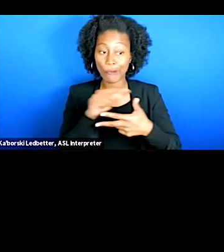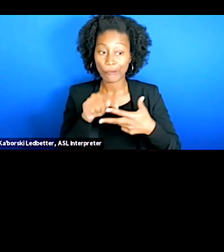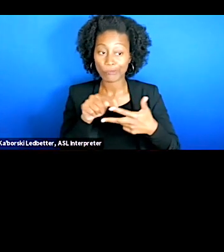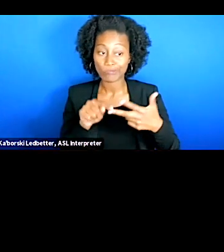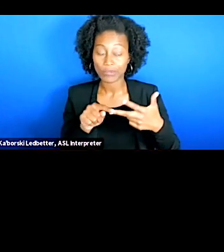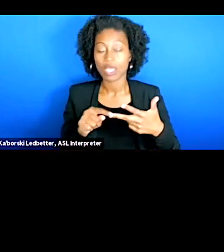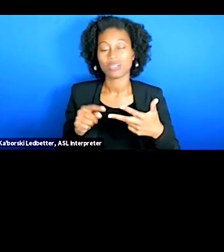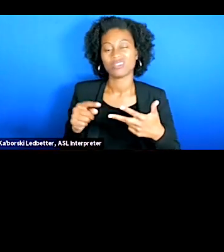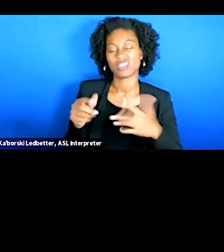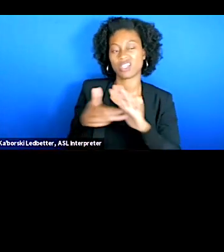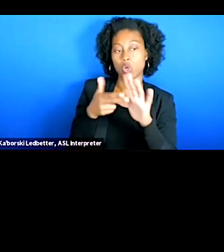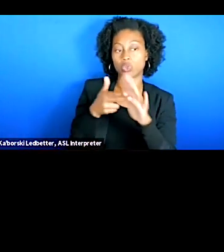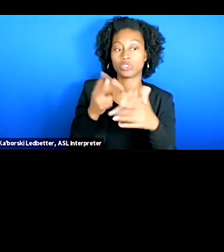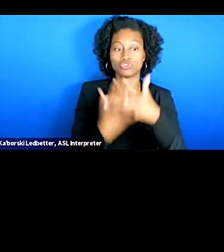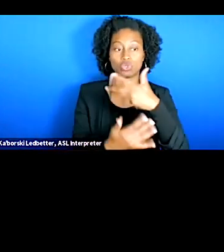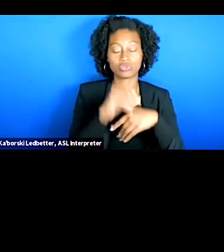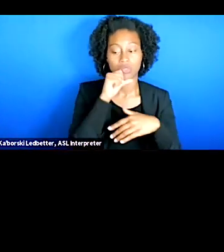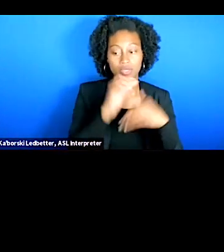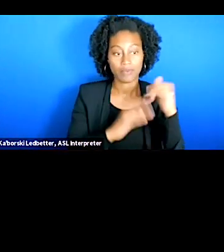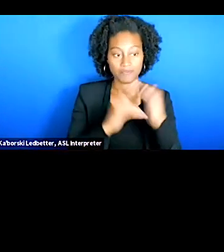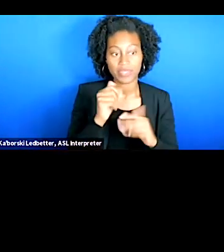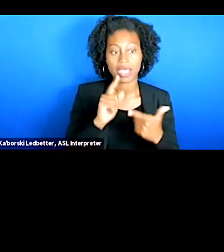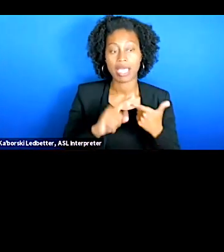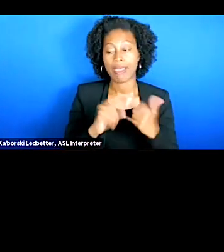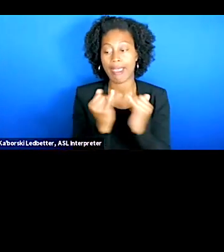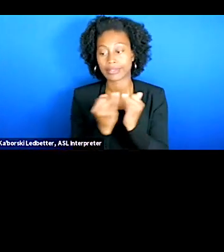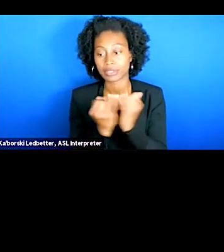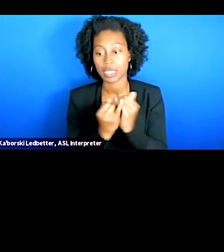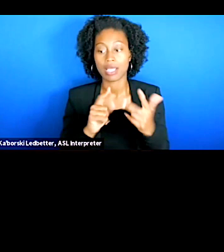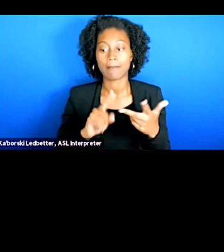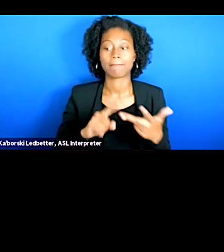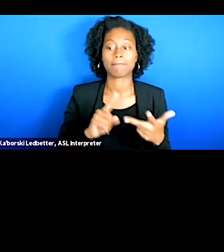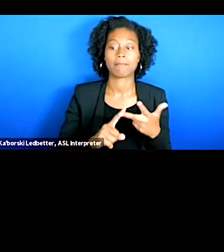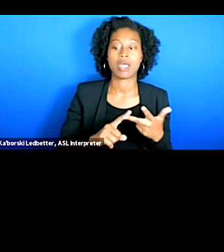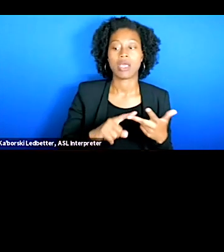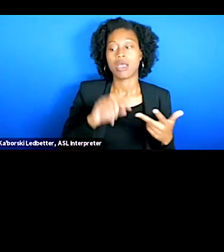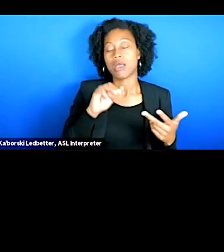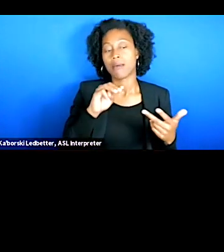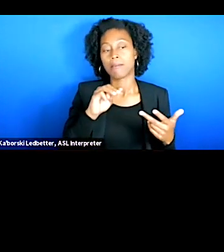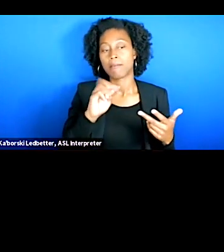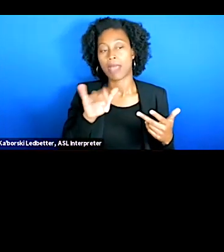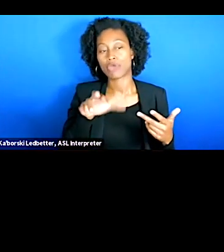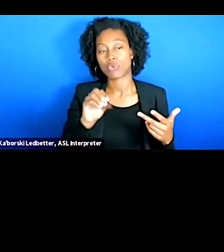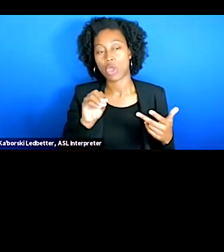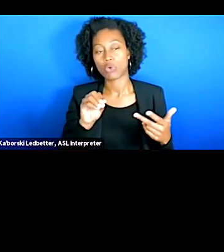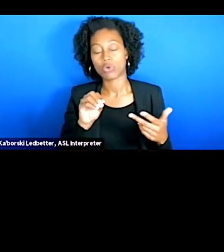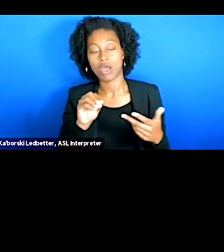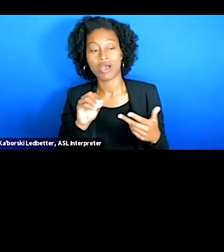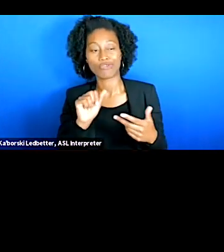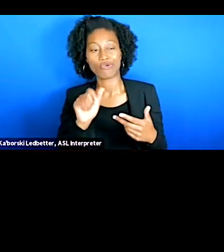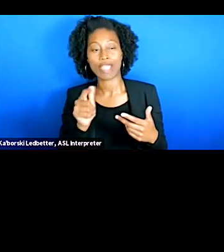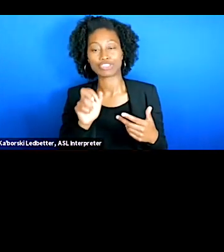discomfort, isolation, and microaggressions, and grouped them together into descriptive themes. We looked